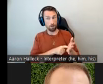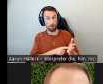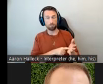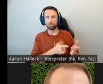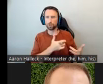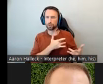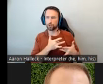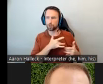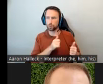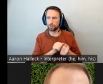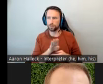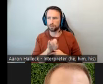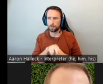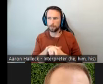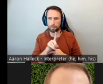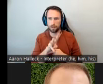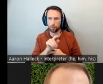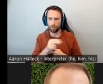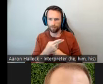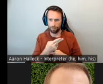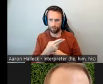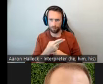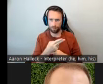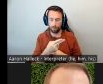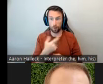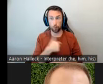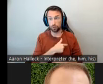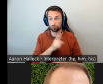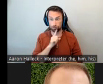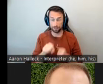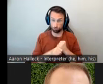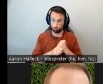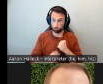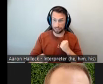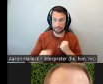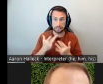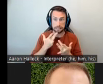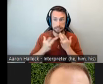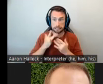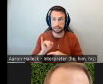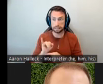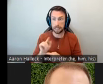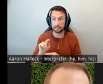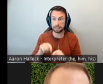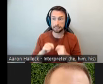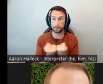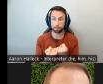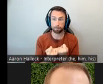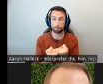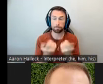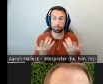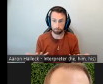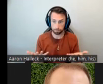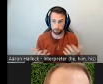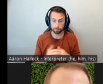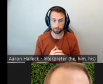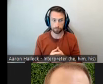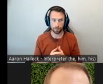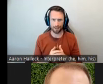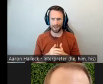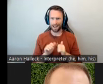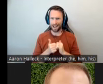are a very stretched out IT team. How can a person possibly have one